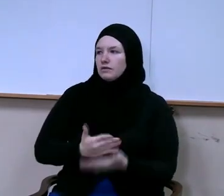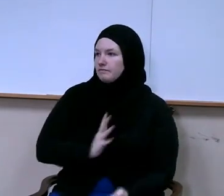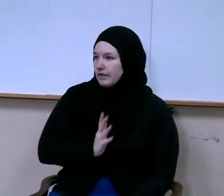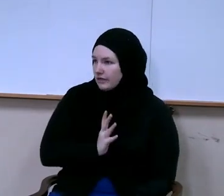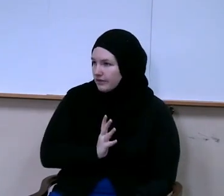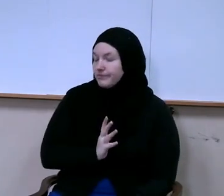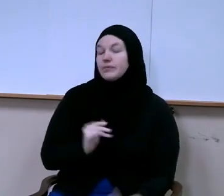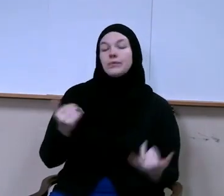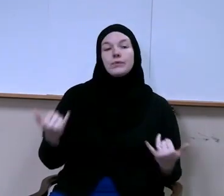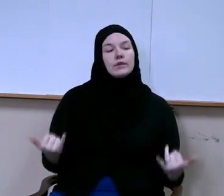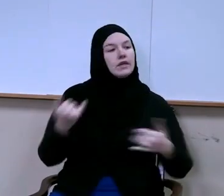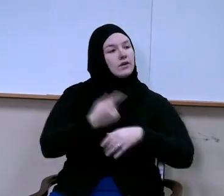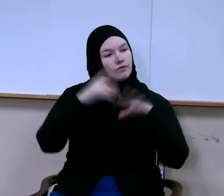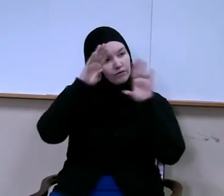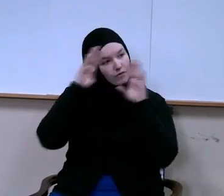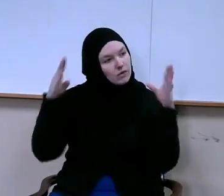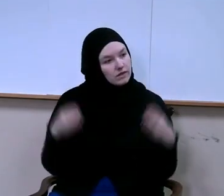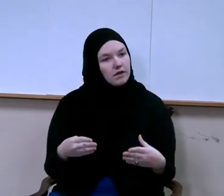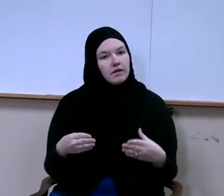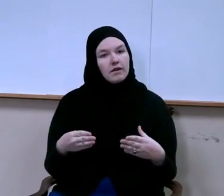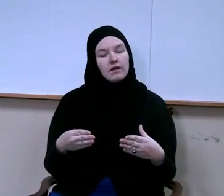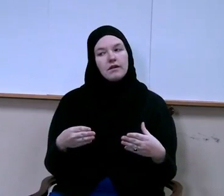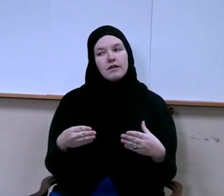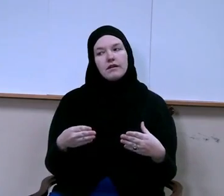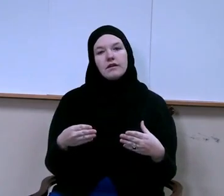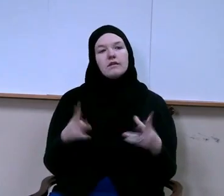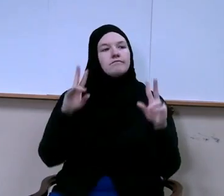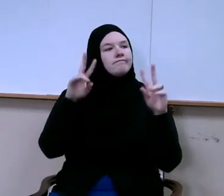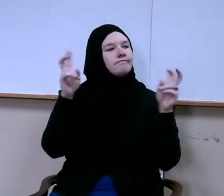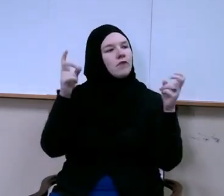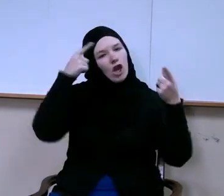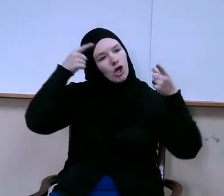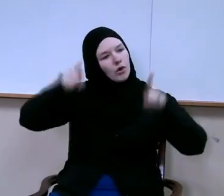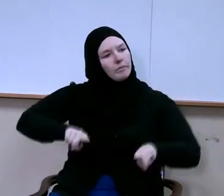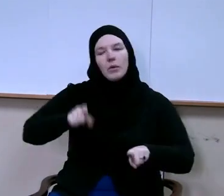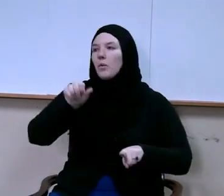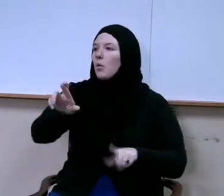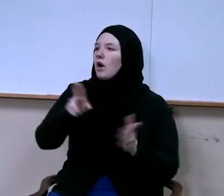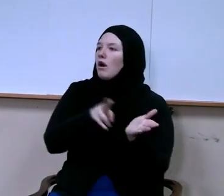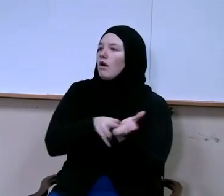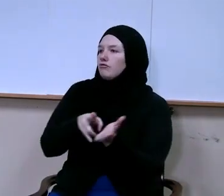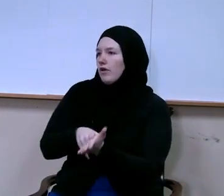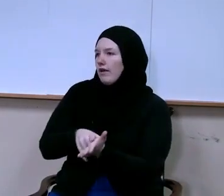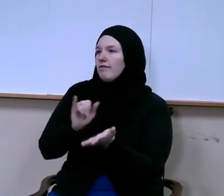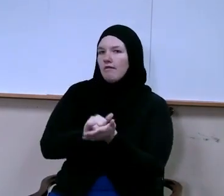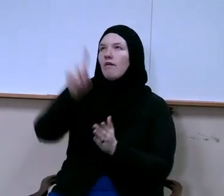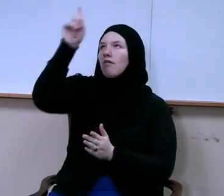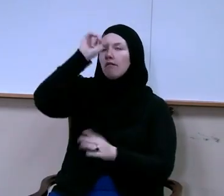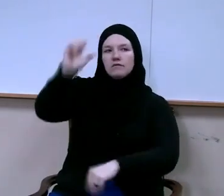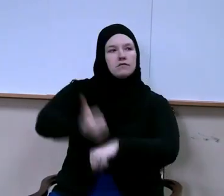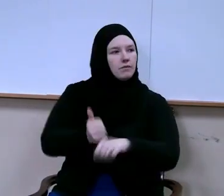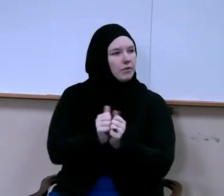ta'ala. Today we are going to focus on the contract that Allah subhanahu wa ta'ala has set with